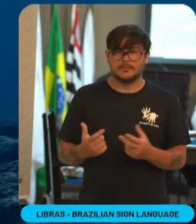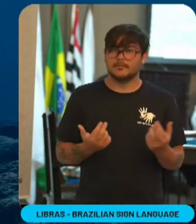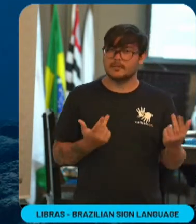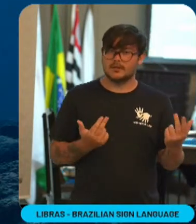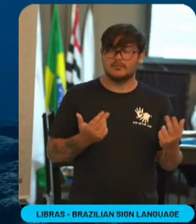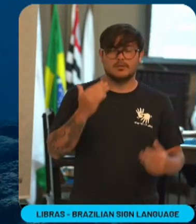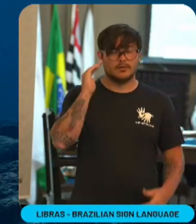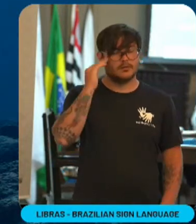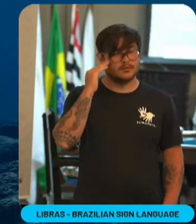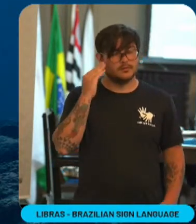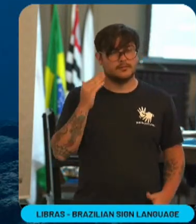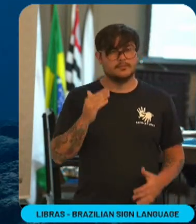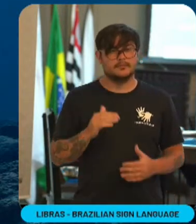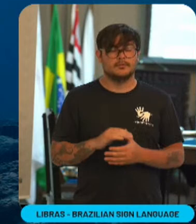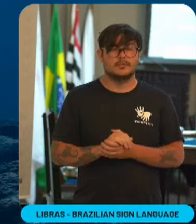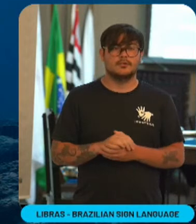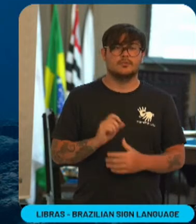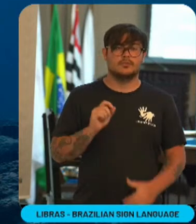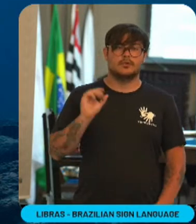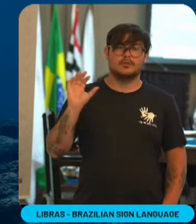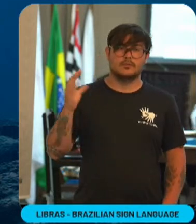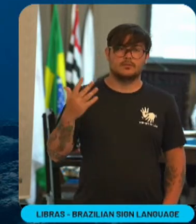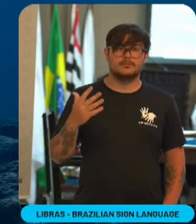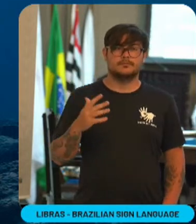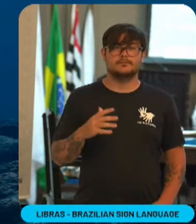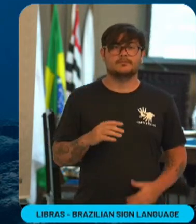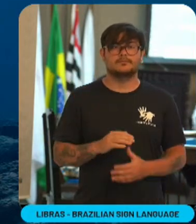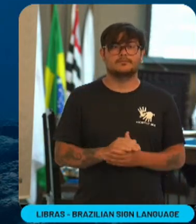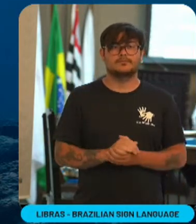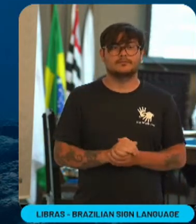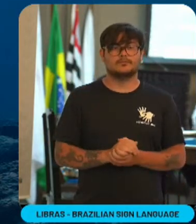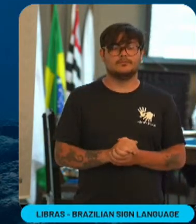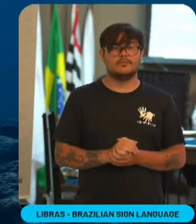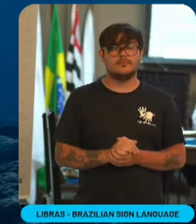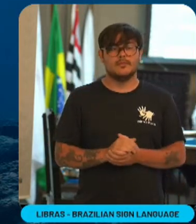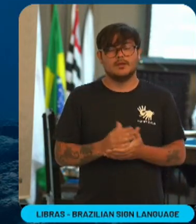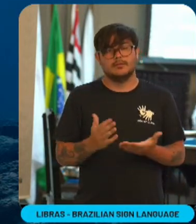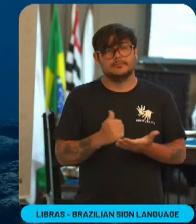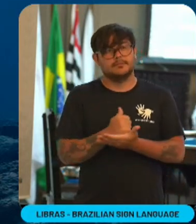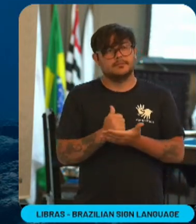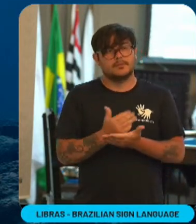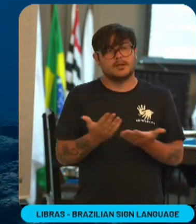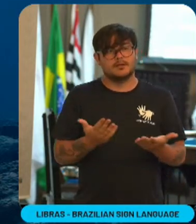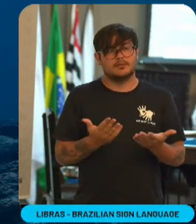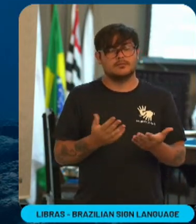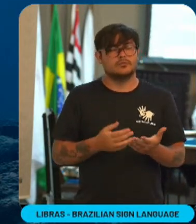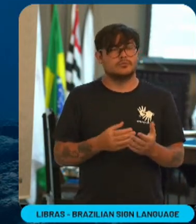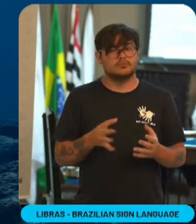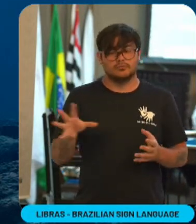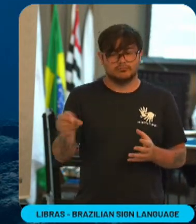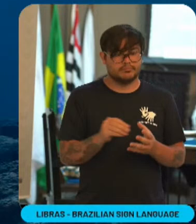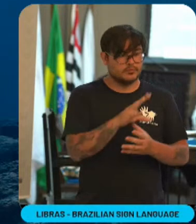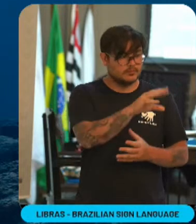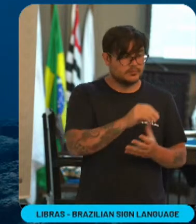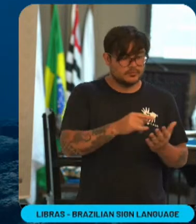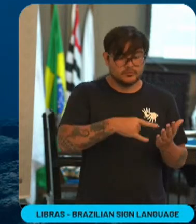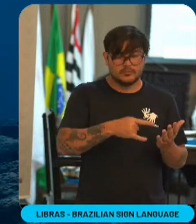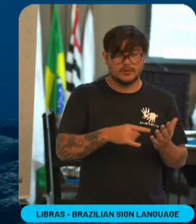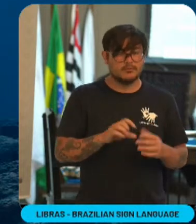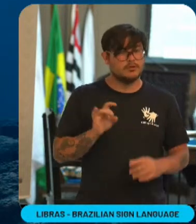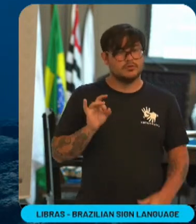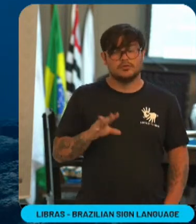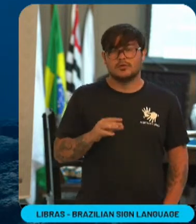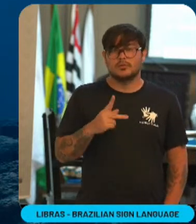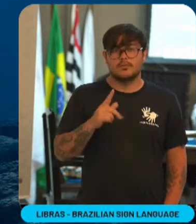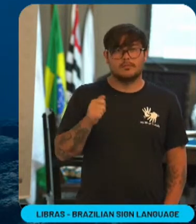with all stakeholders with the same understanding of the situation. And basically, we mention